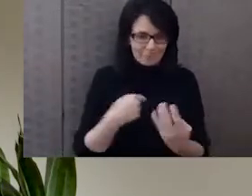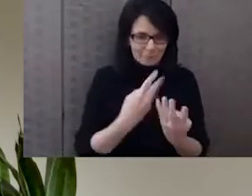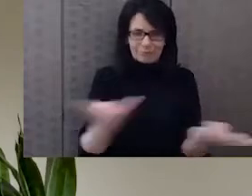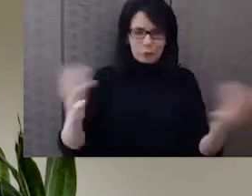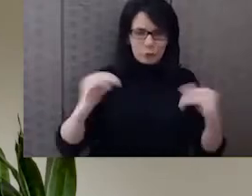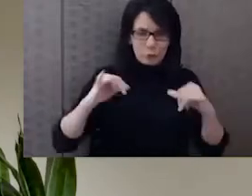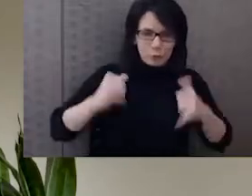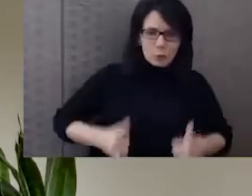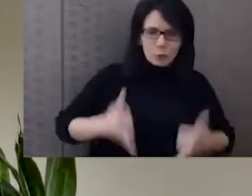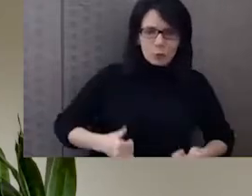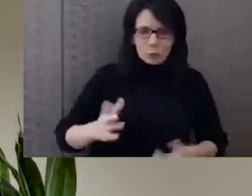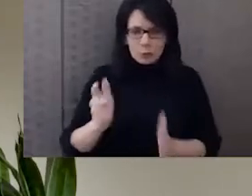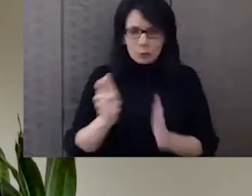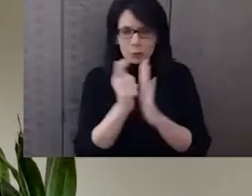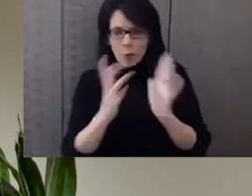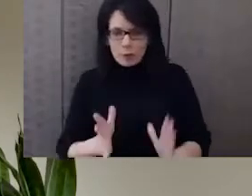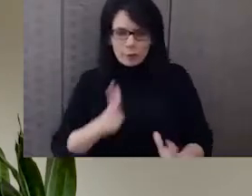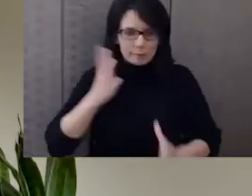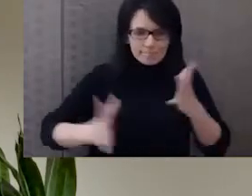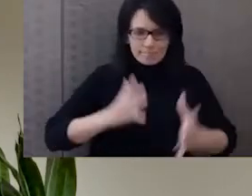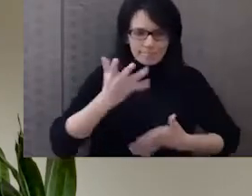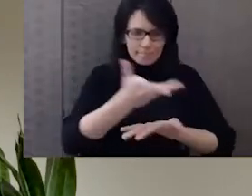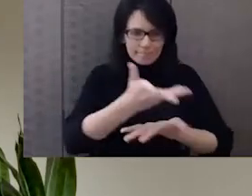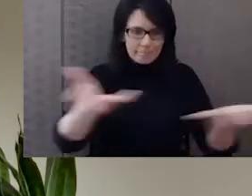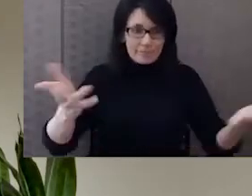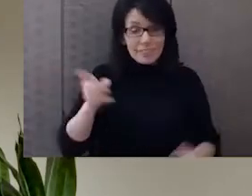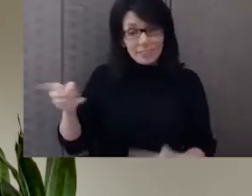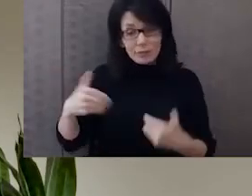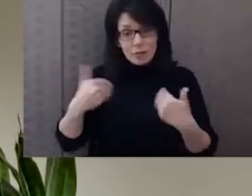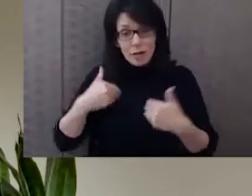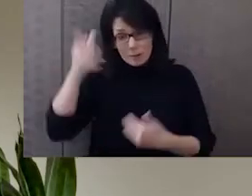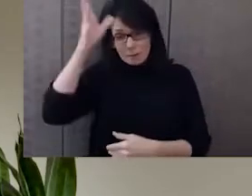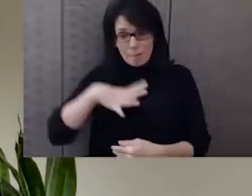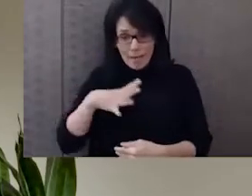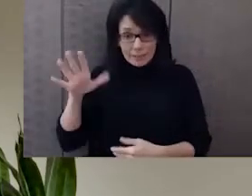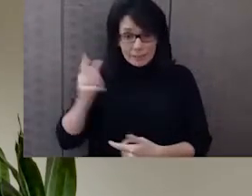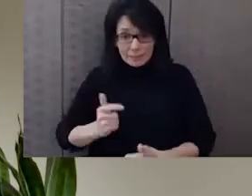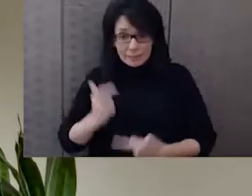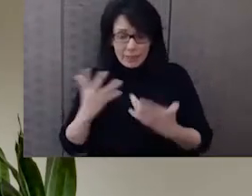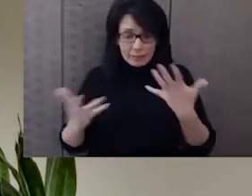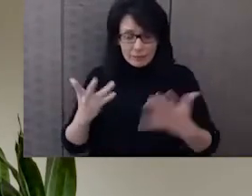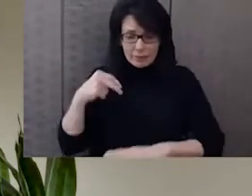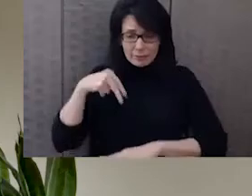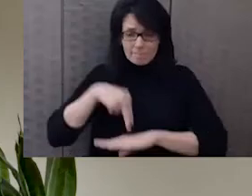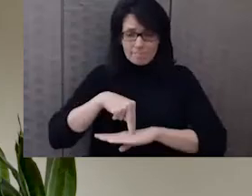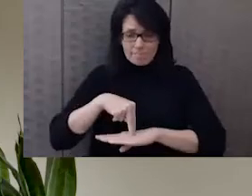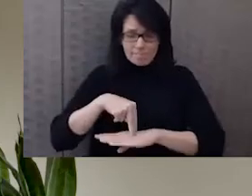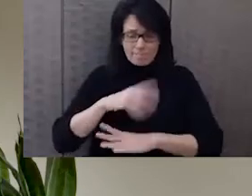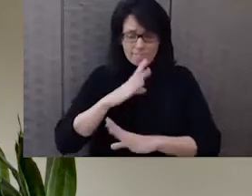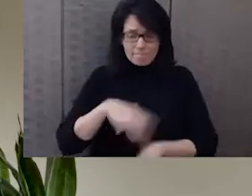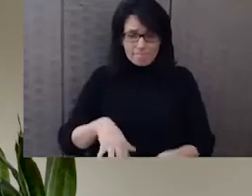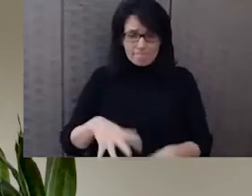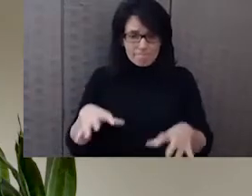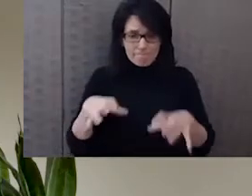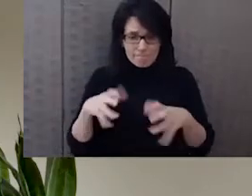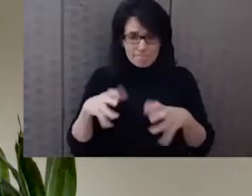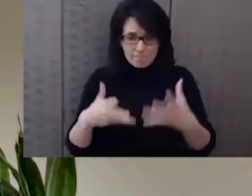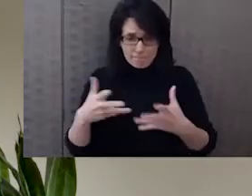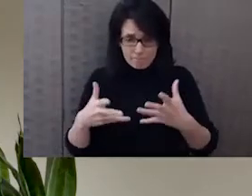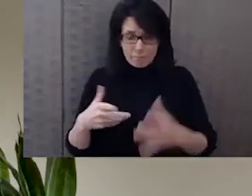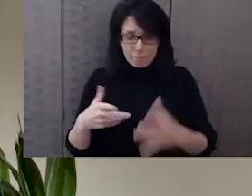horrible moment when I didn't know what was going to happen, and then I saw Eric, who I barely knew at the time,